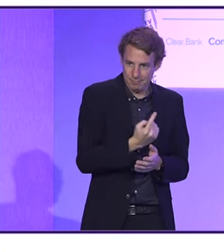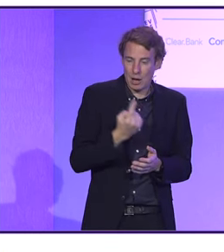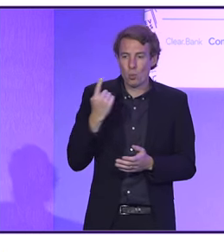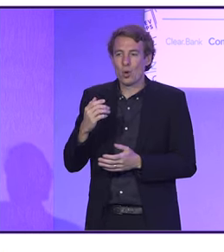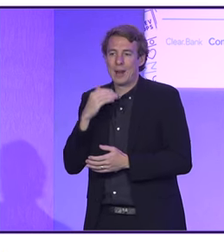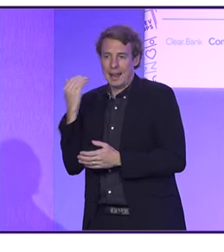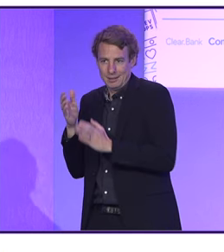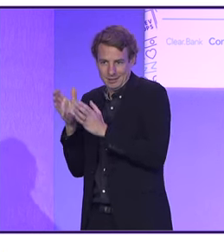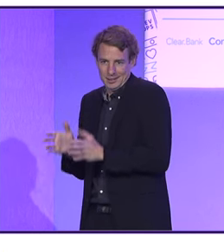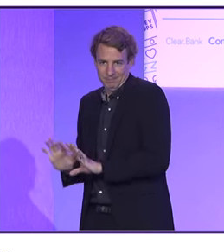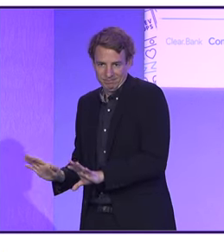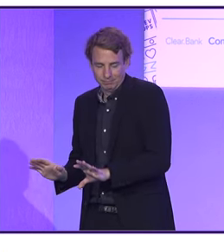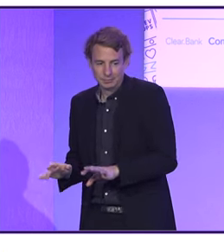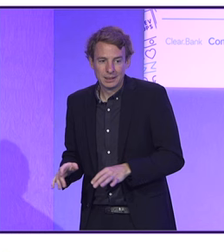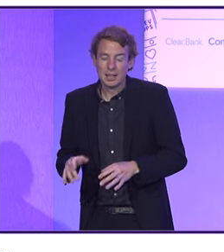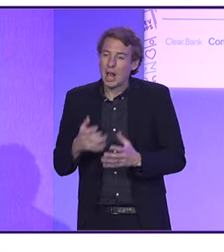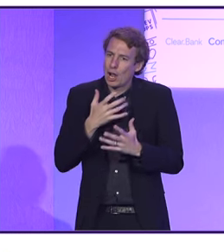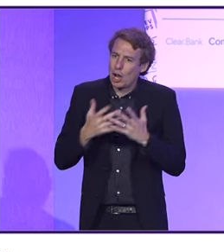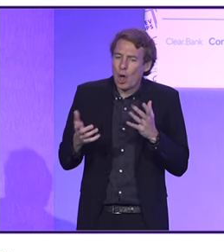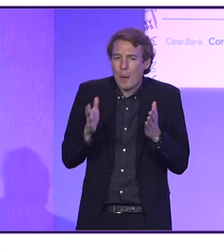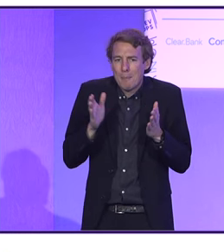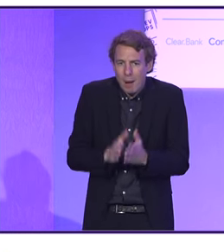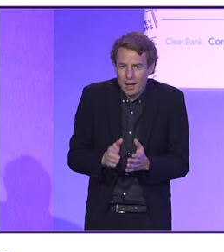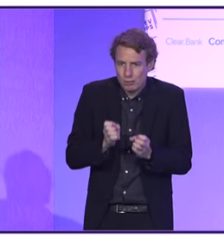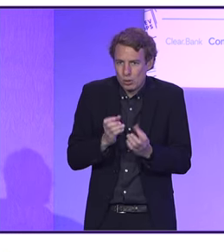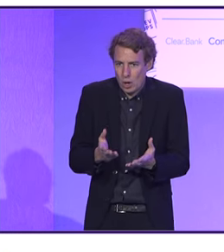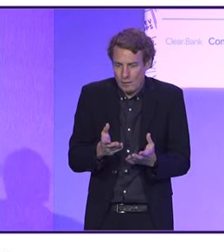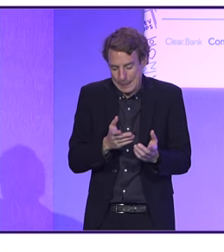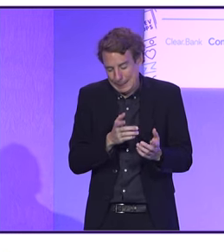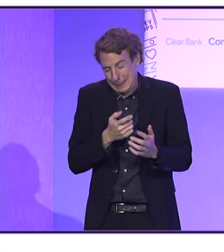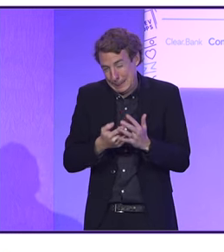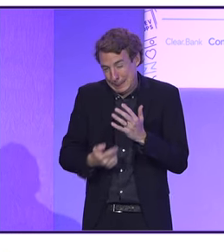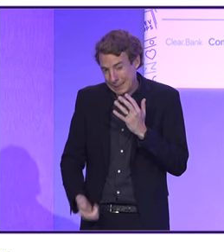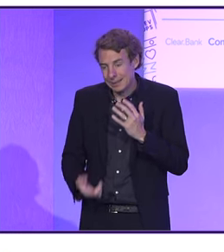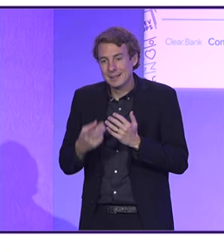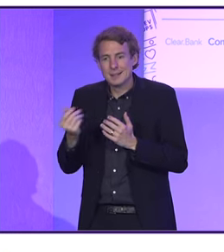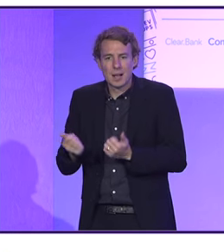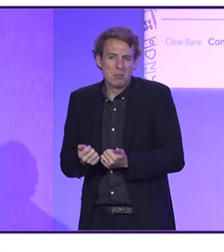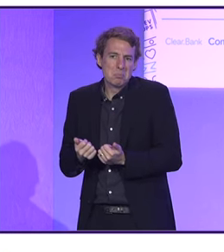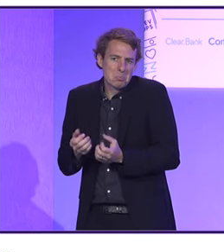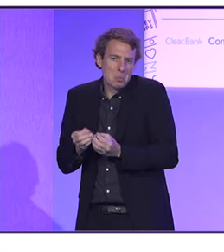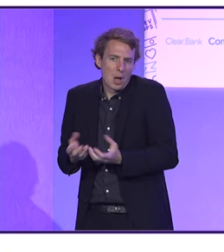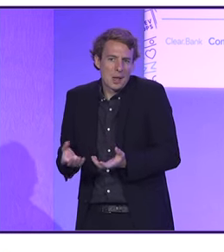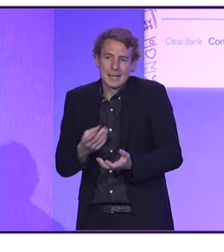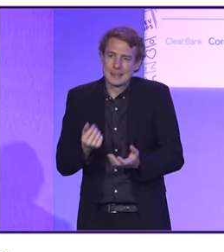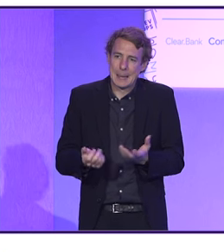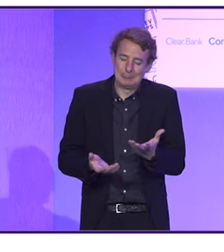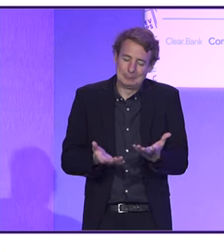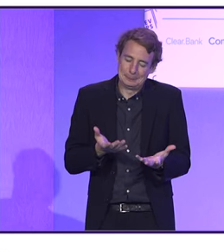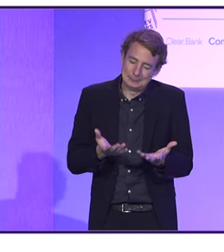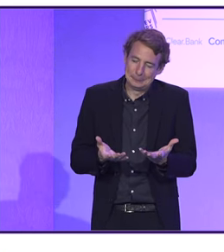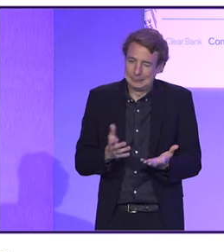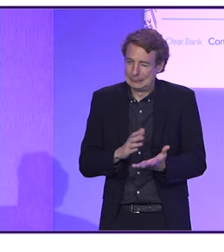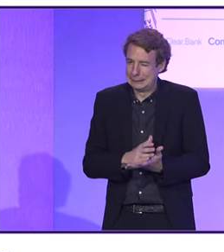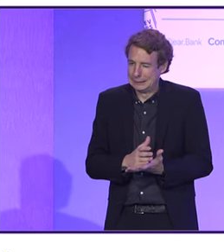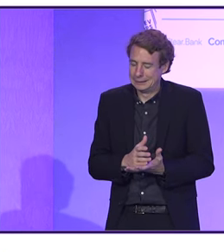are lots and lots of microservices, some of which are well-justified, and some of which are less well-justified. But suffice to say, we ended